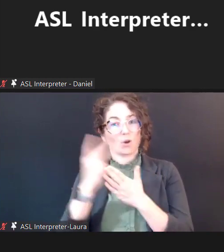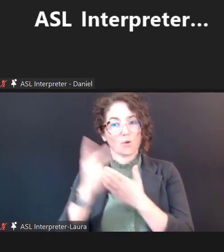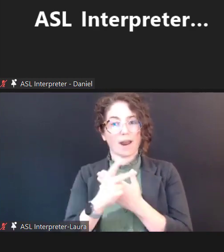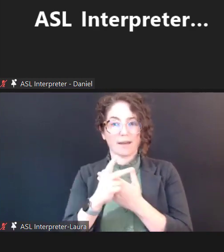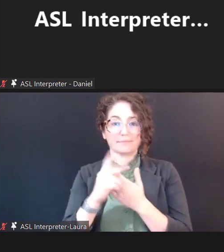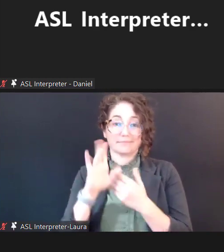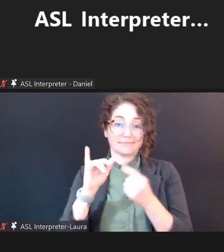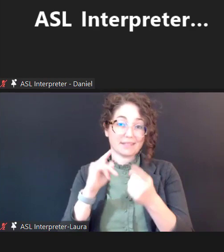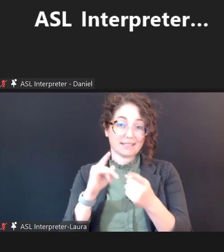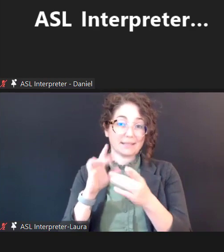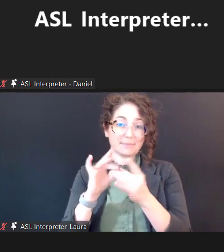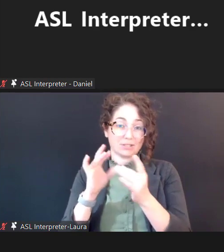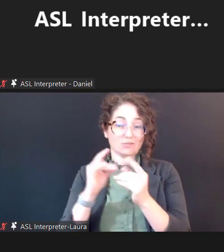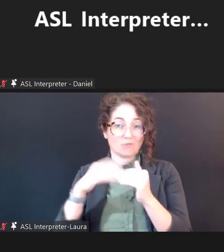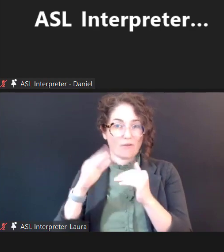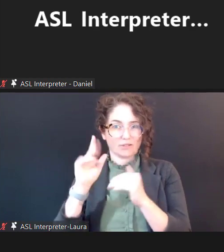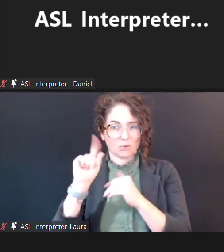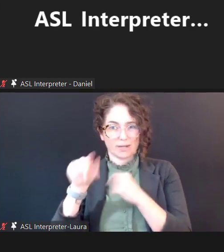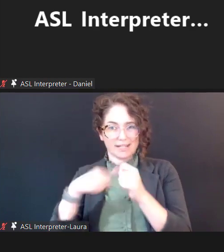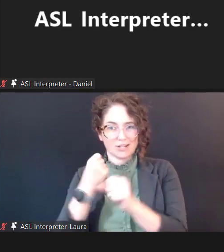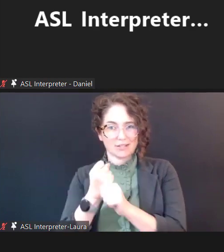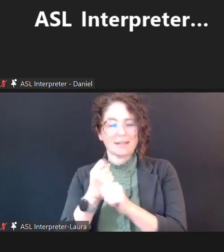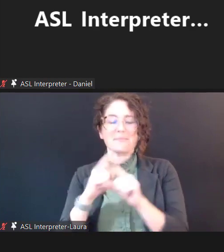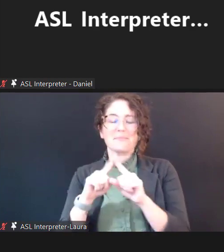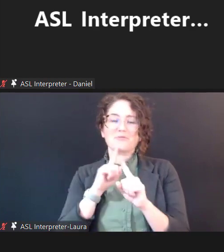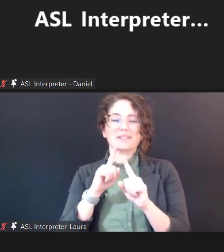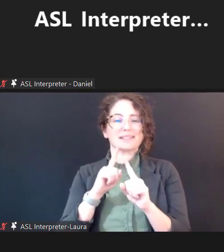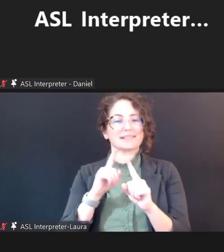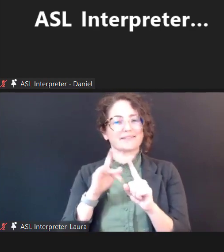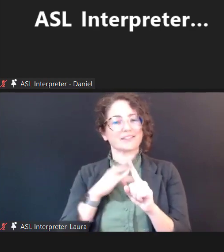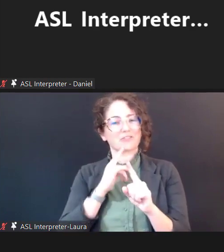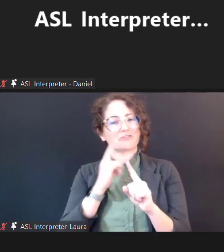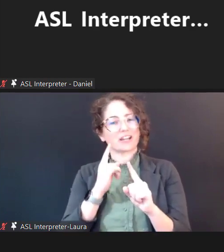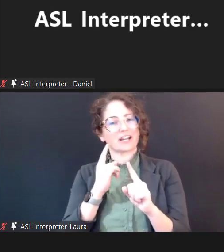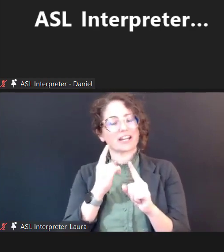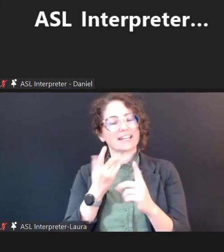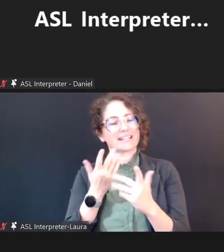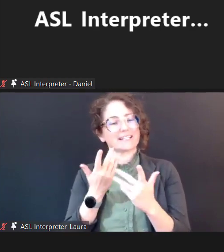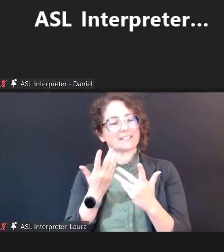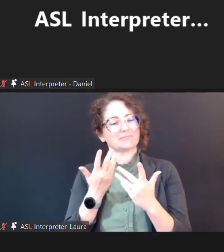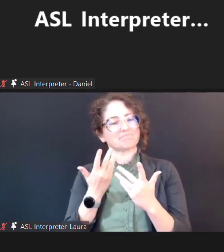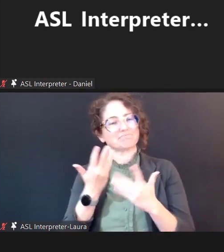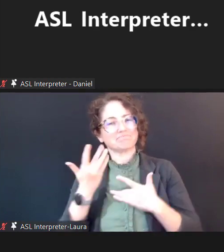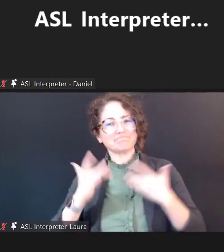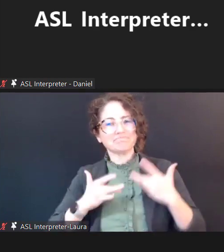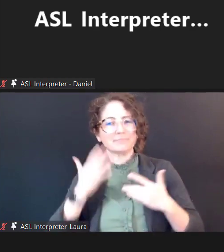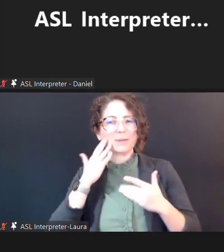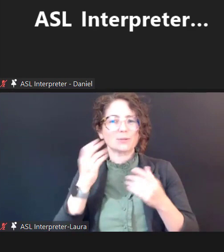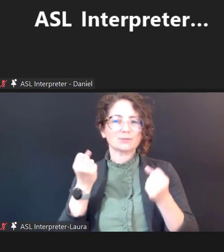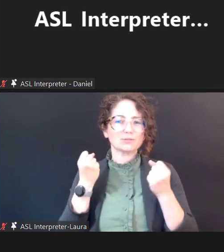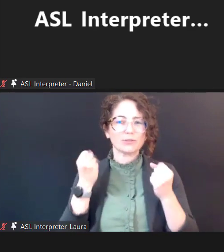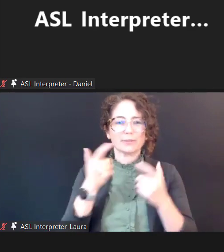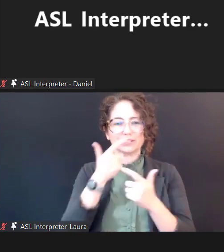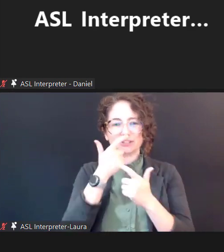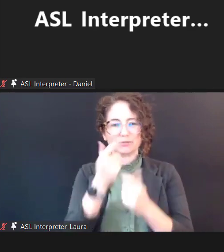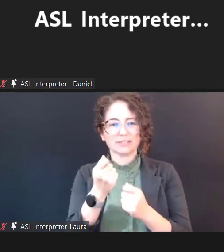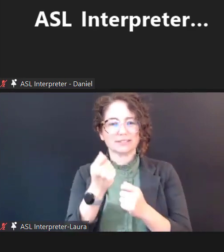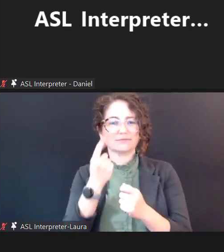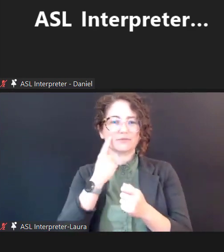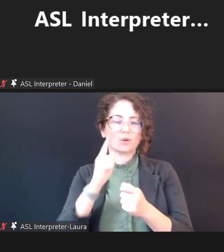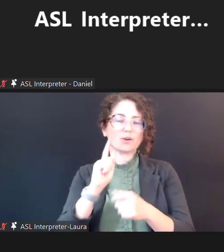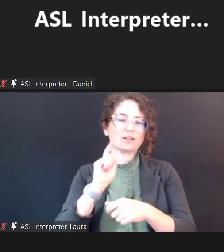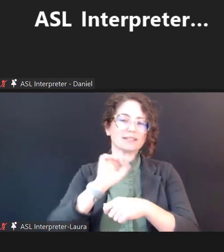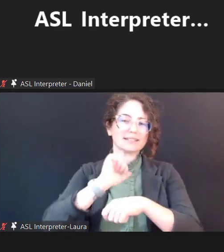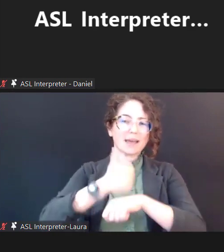William mentioned. But we are always encouraged, just like we are today, by the huge amount of interest that there is in